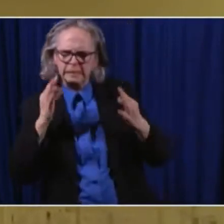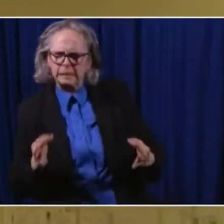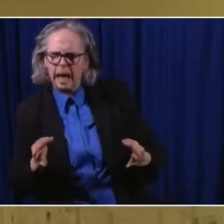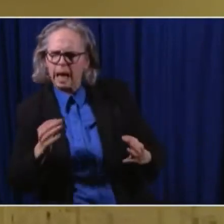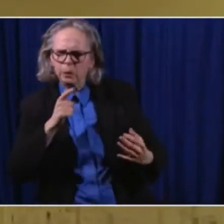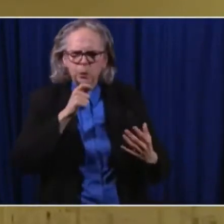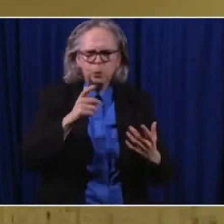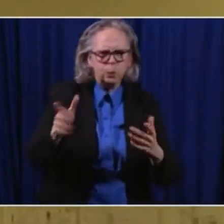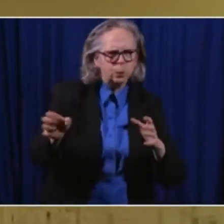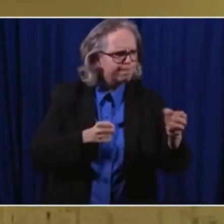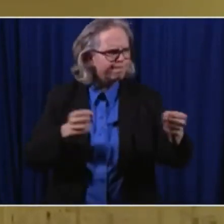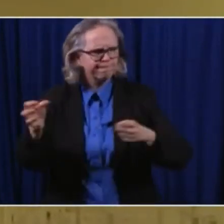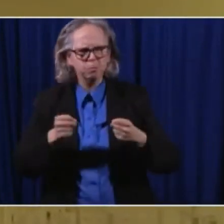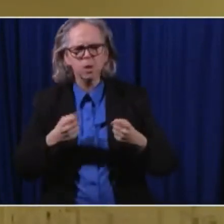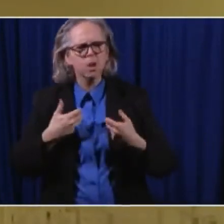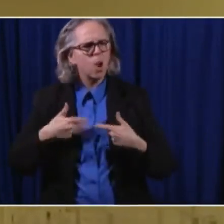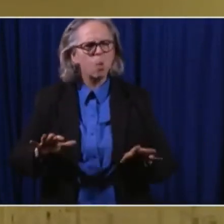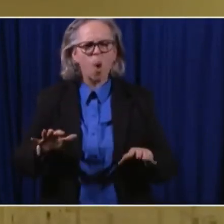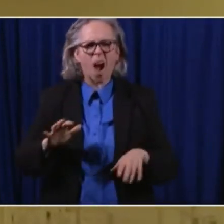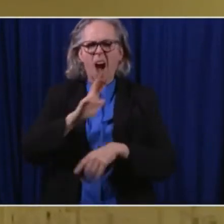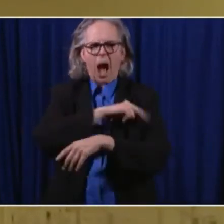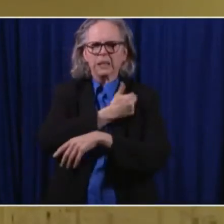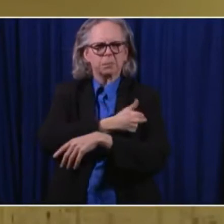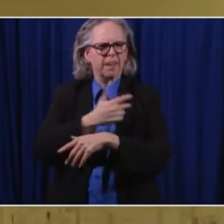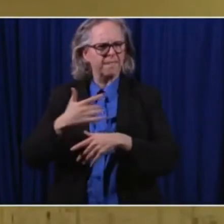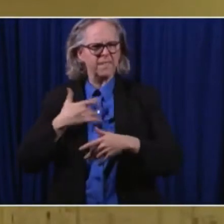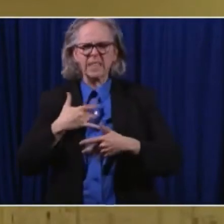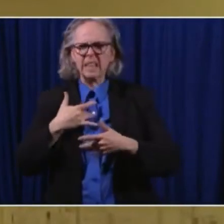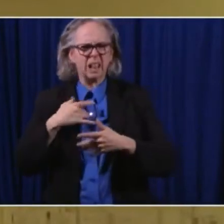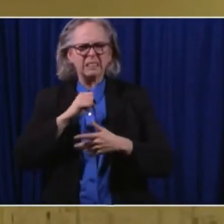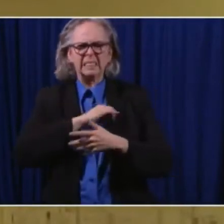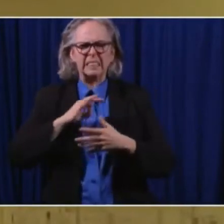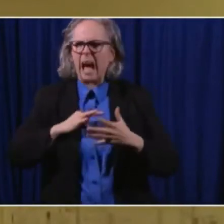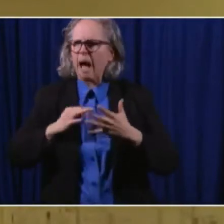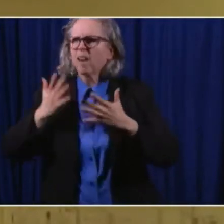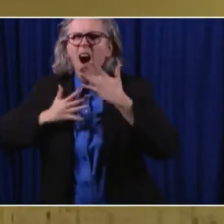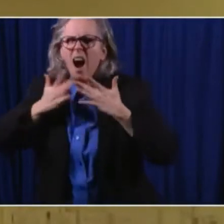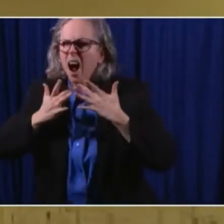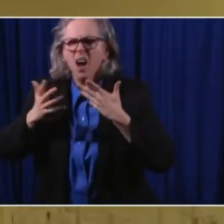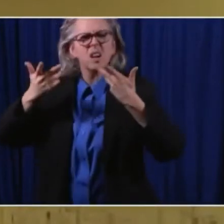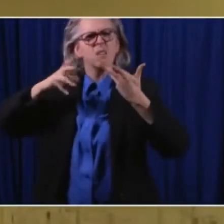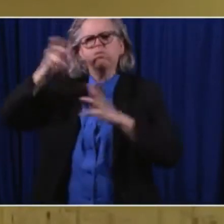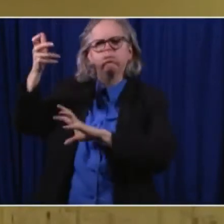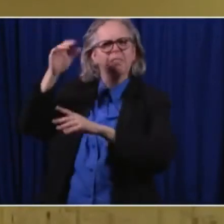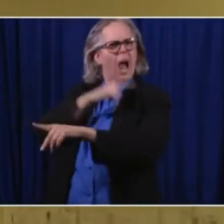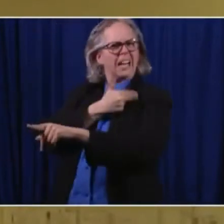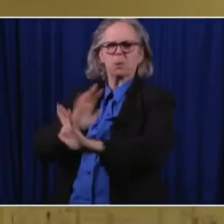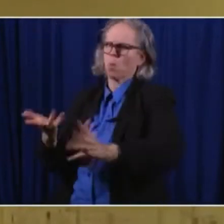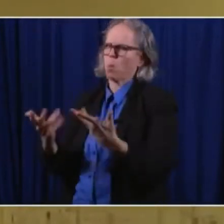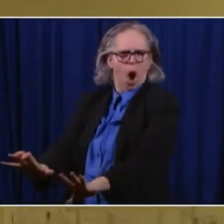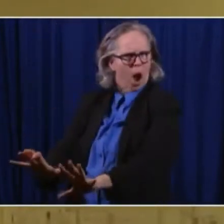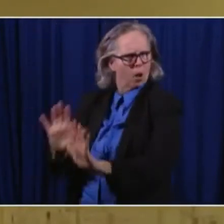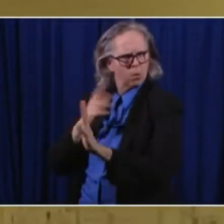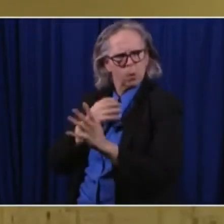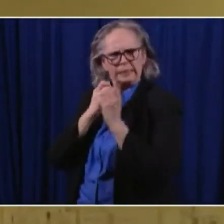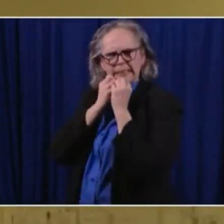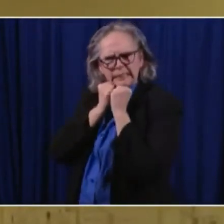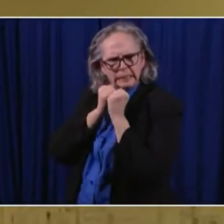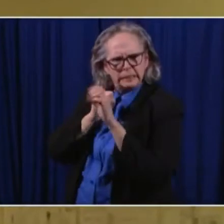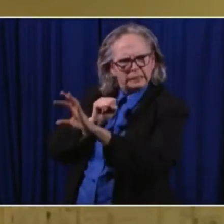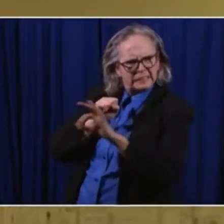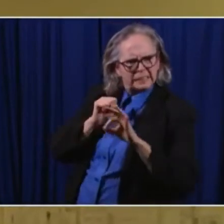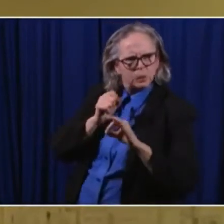harm those institutions that they work for in their civilian jobs. The other piece of good news that we have, Governor, is that we have some